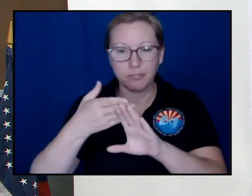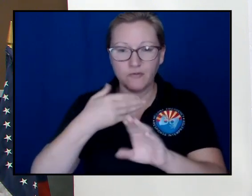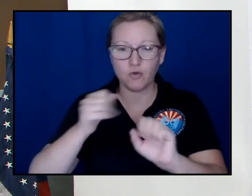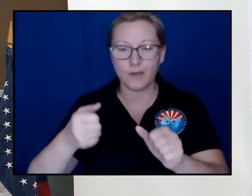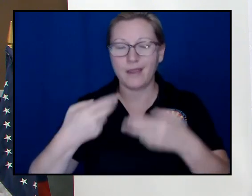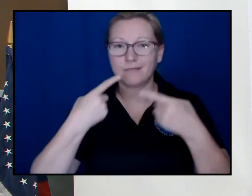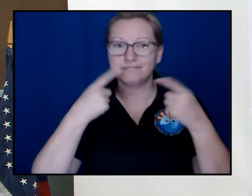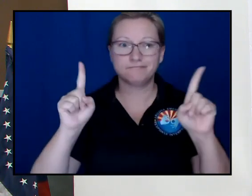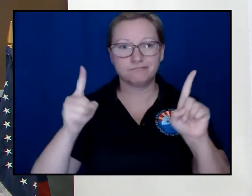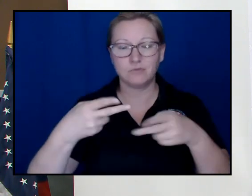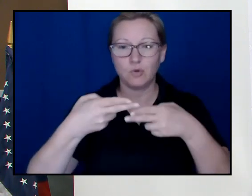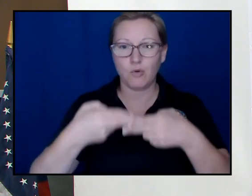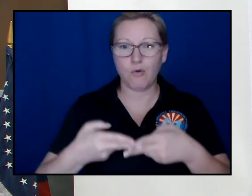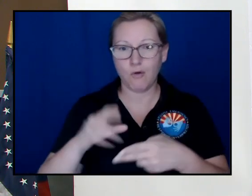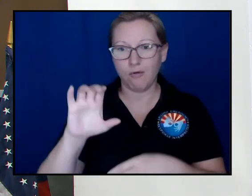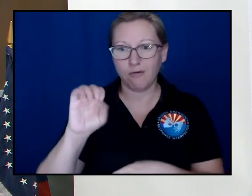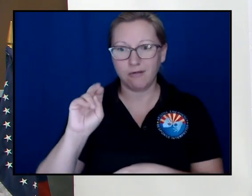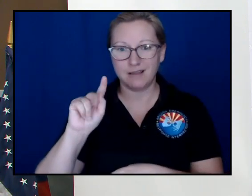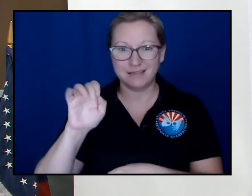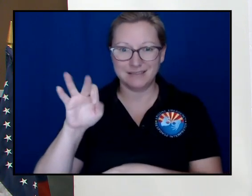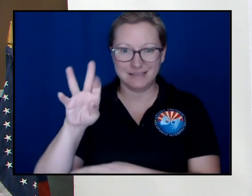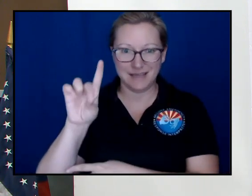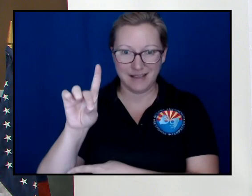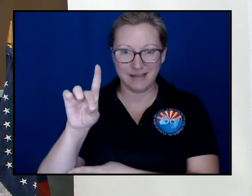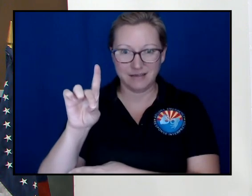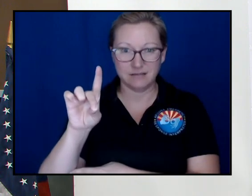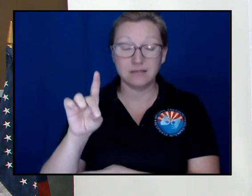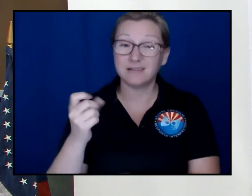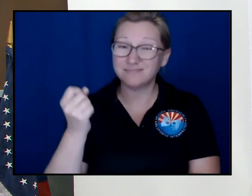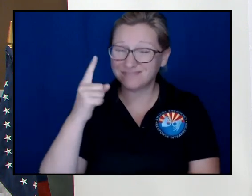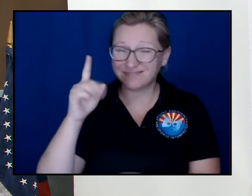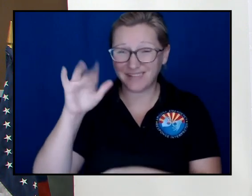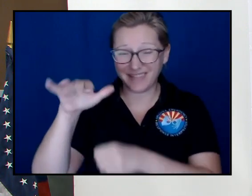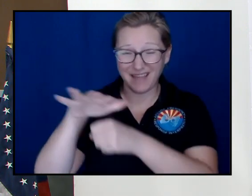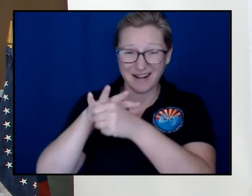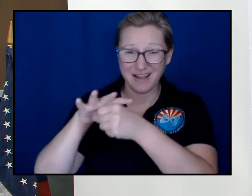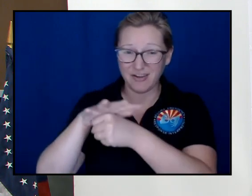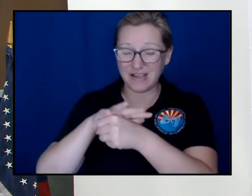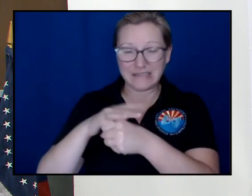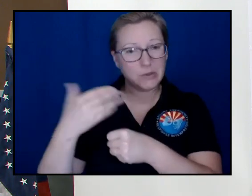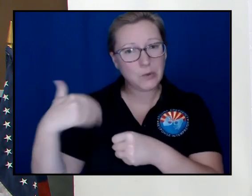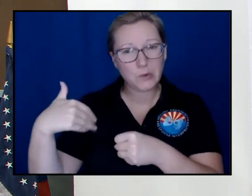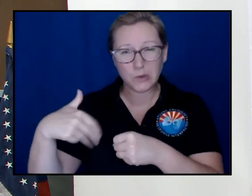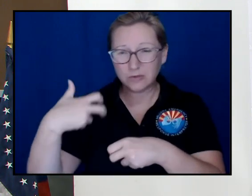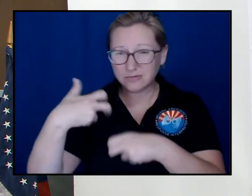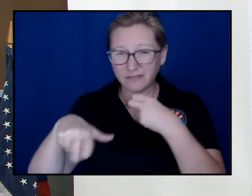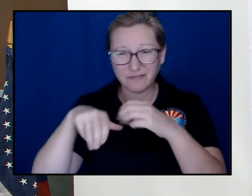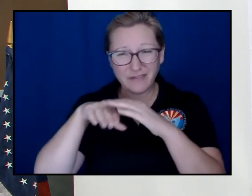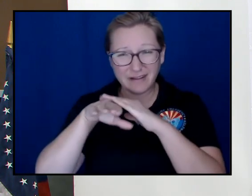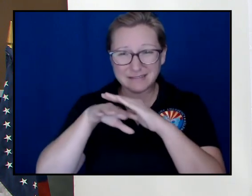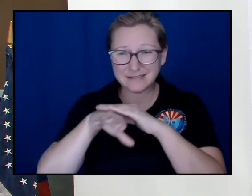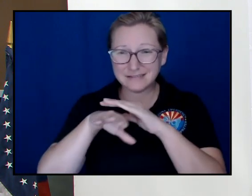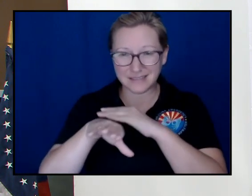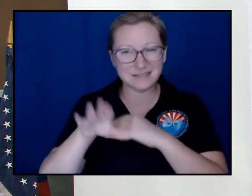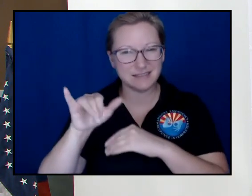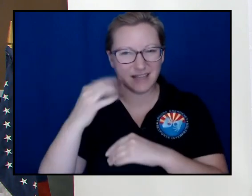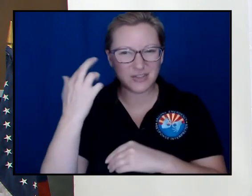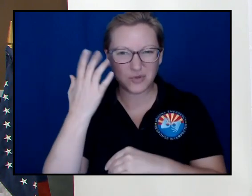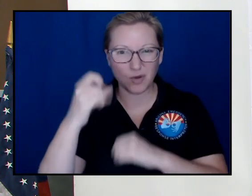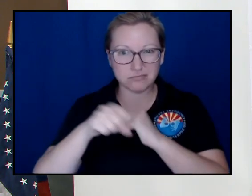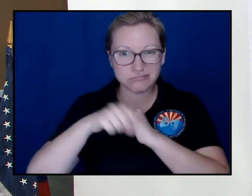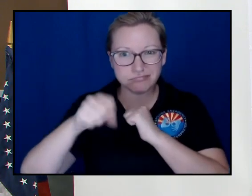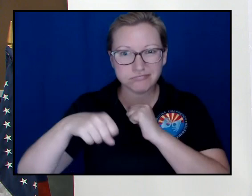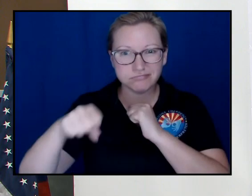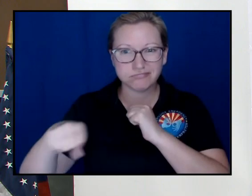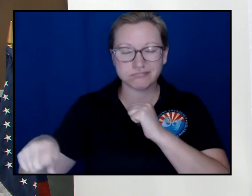lot of inaccessible country. So that's part of the reason why it's taken so long to contain a